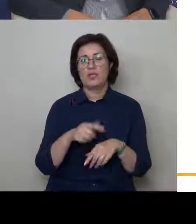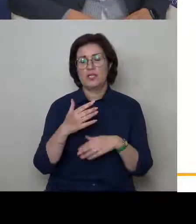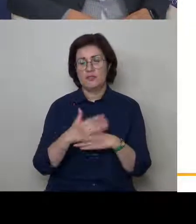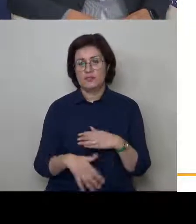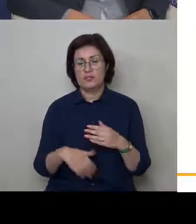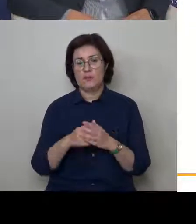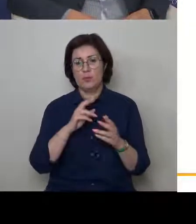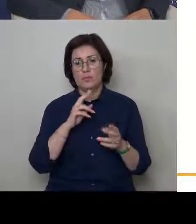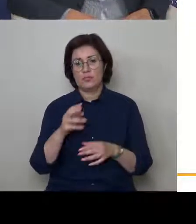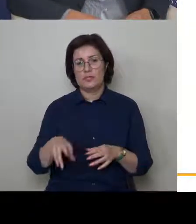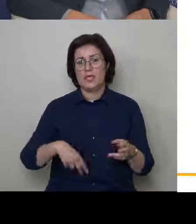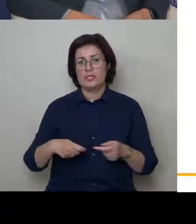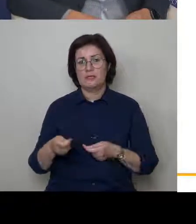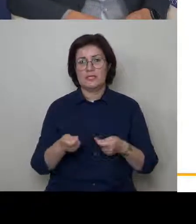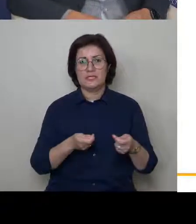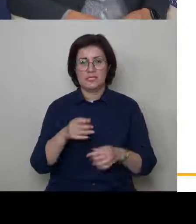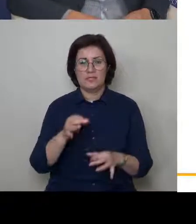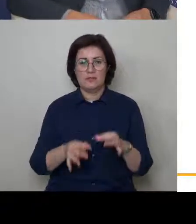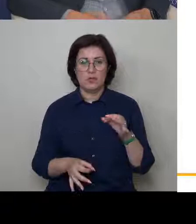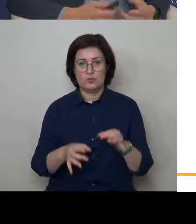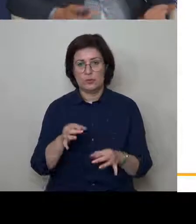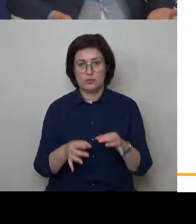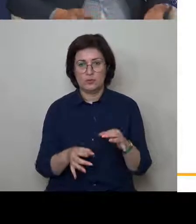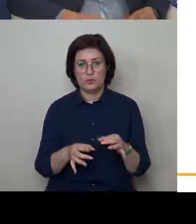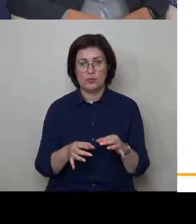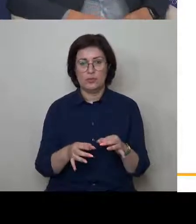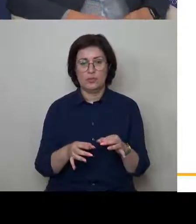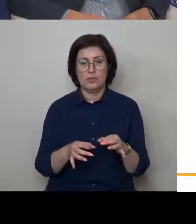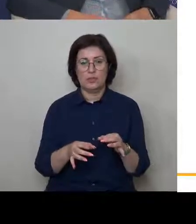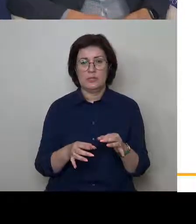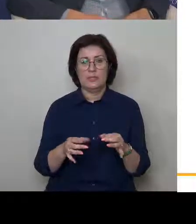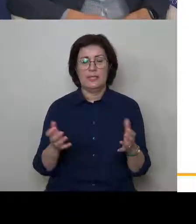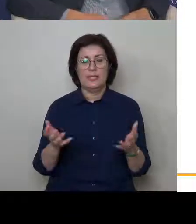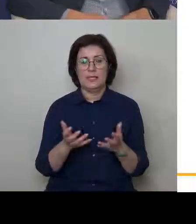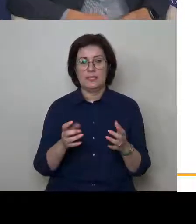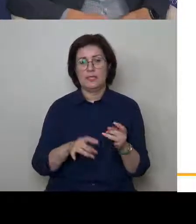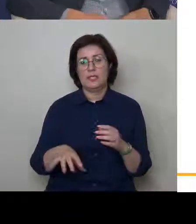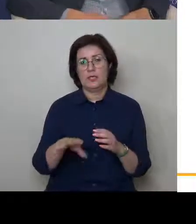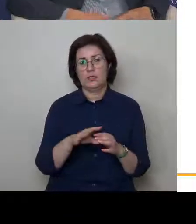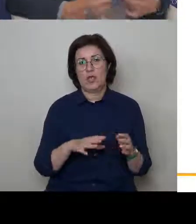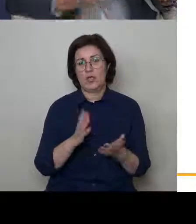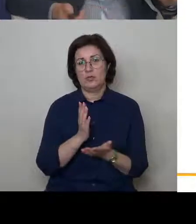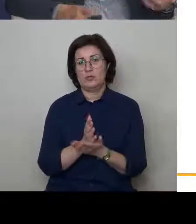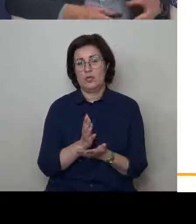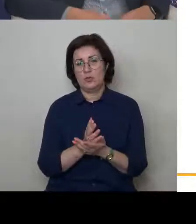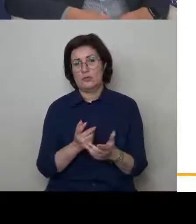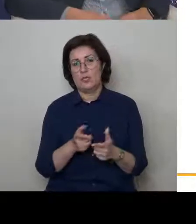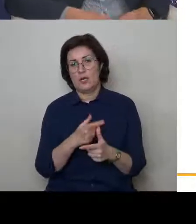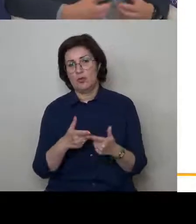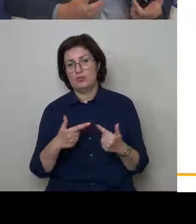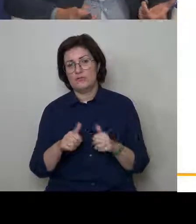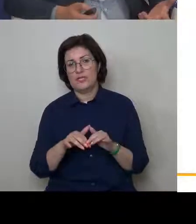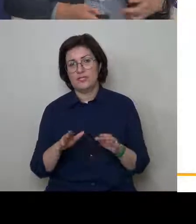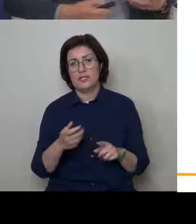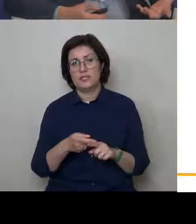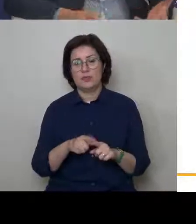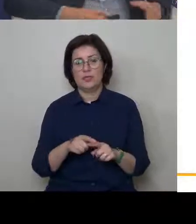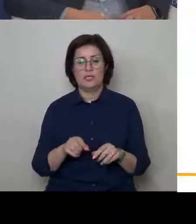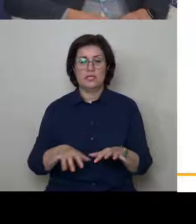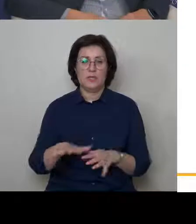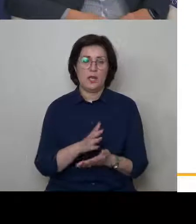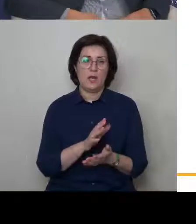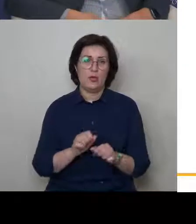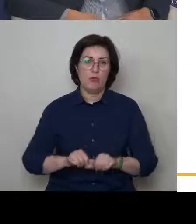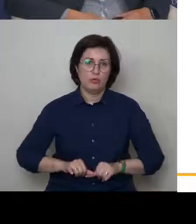of the local court, you can challenge it with the administrative court of appeal, which is located territorially or